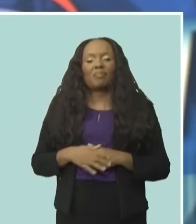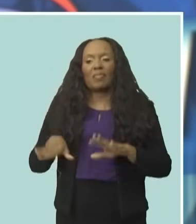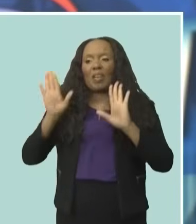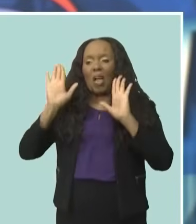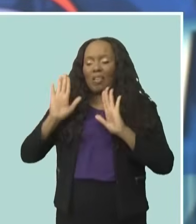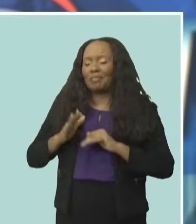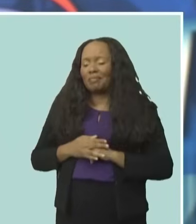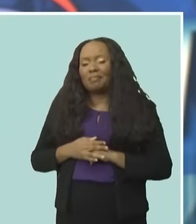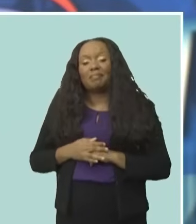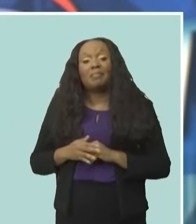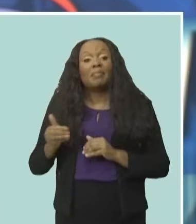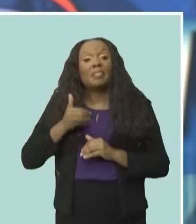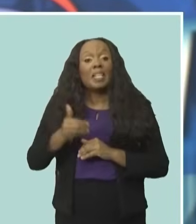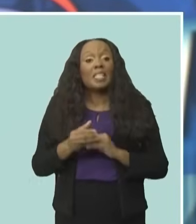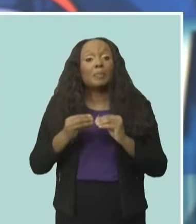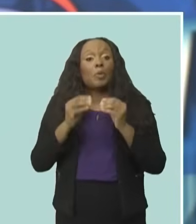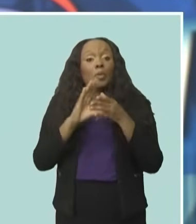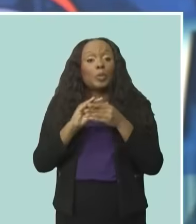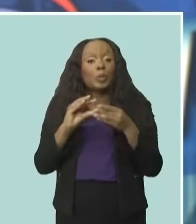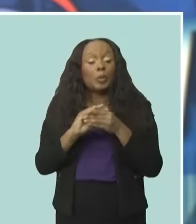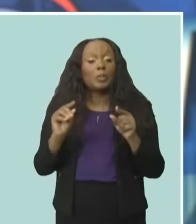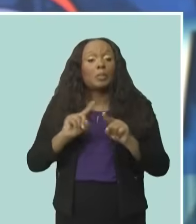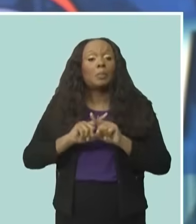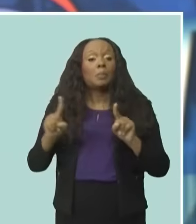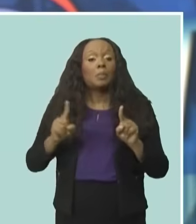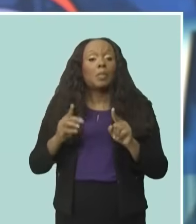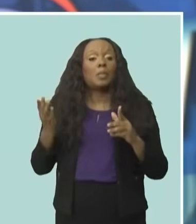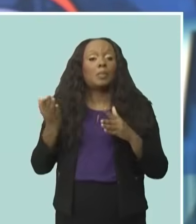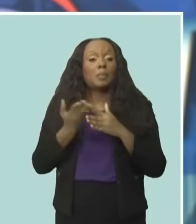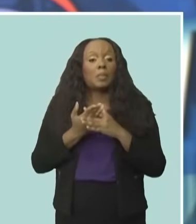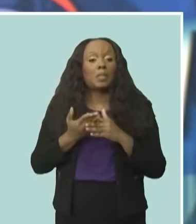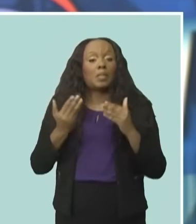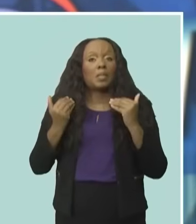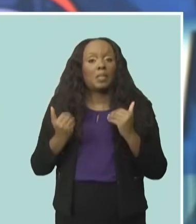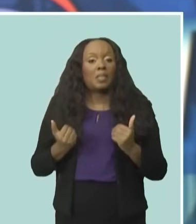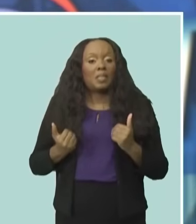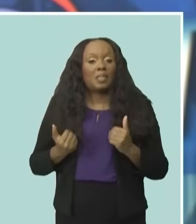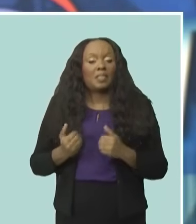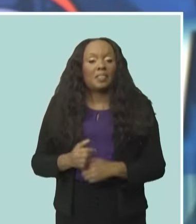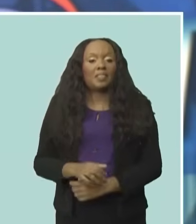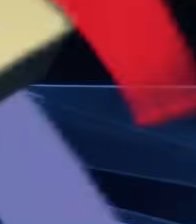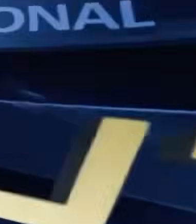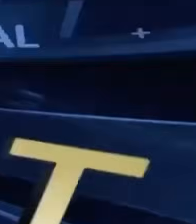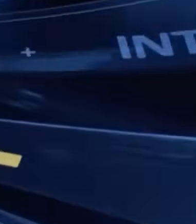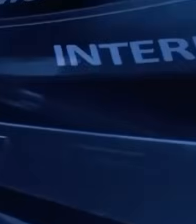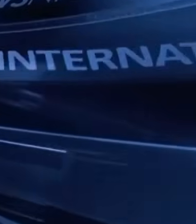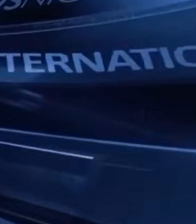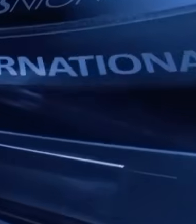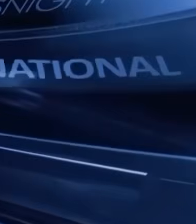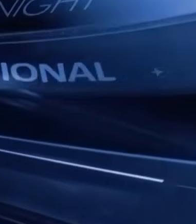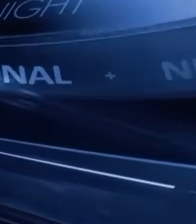Well, coming up, roadworks expected to breathe new life into the Fal Bay community.